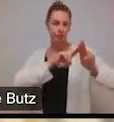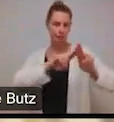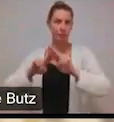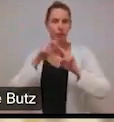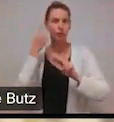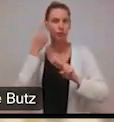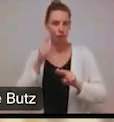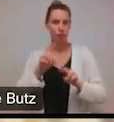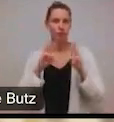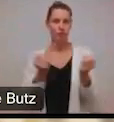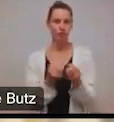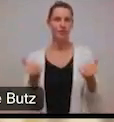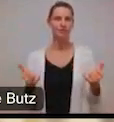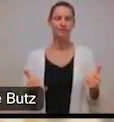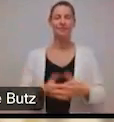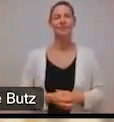session.